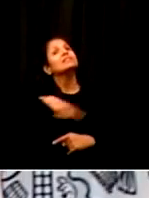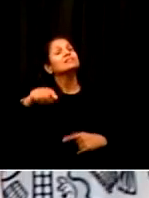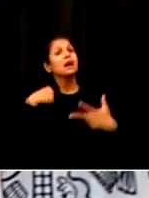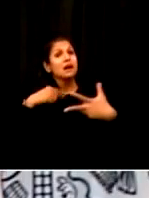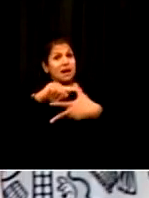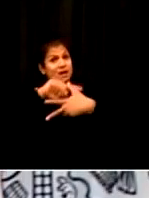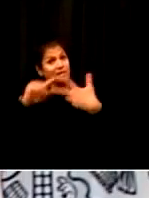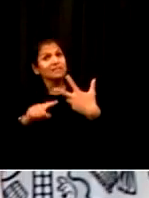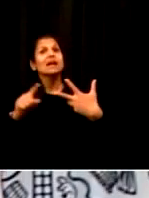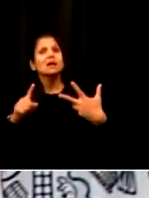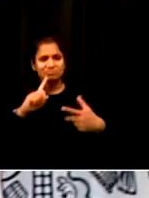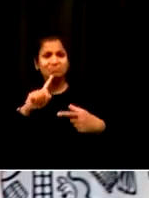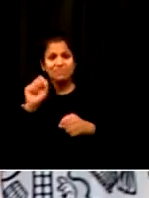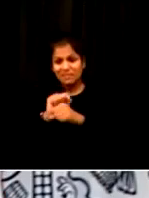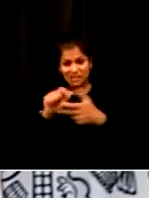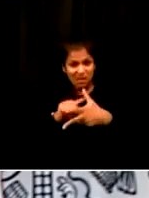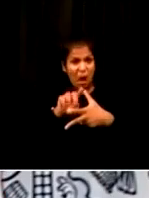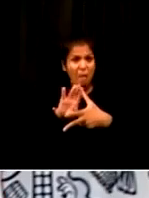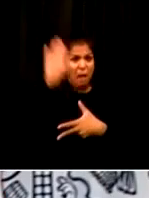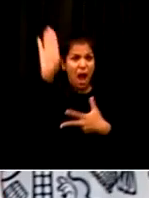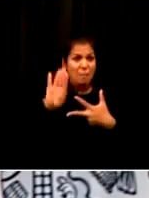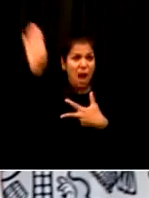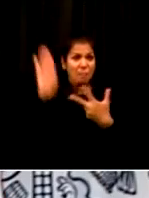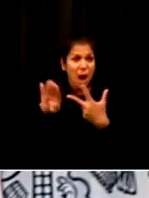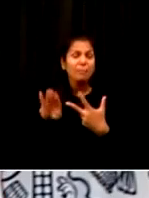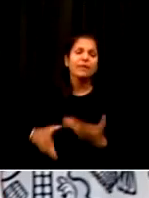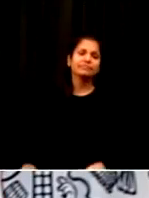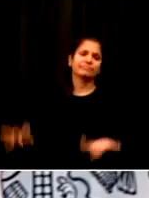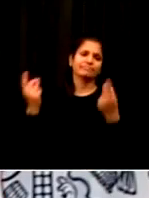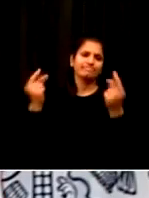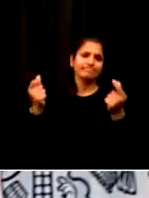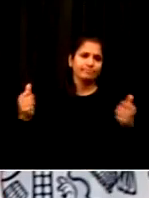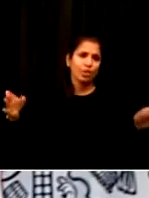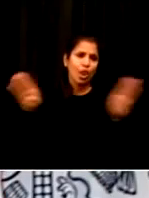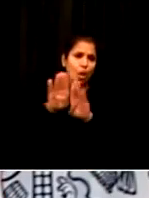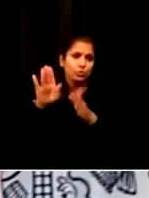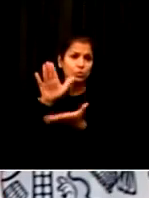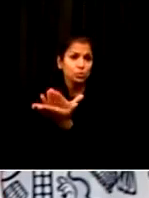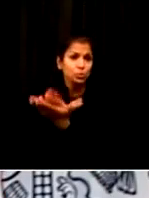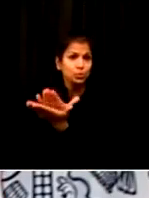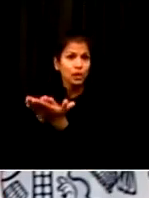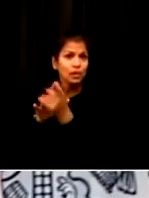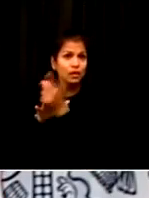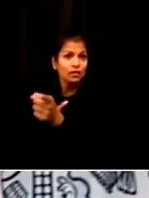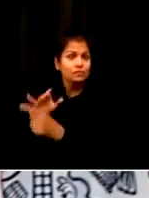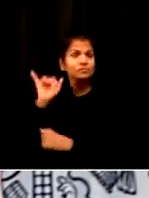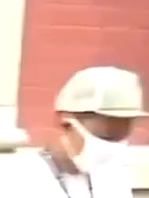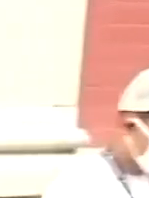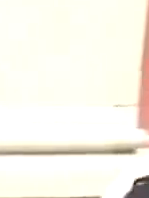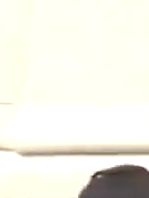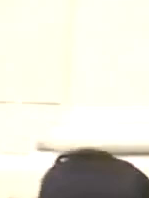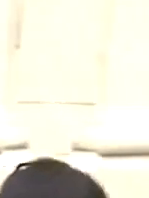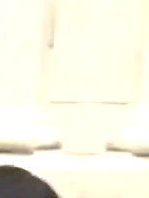can't just stand pat with a strategy that worked before when conditions are changing. We need to reset